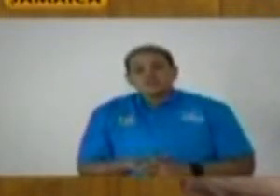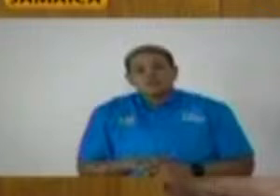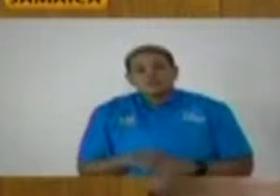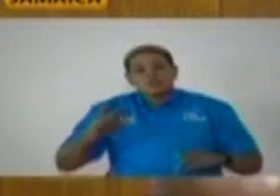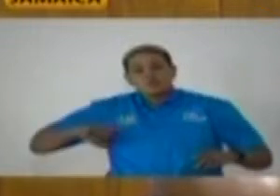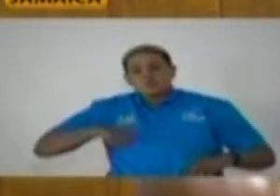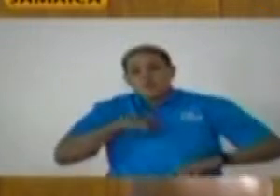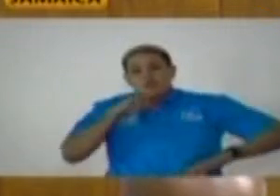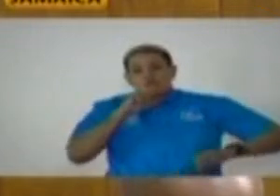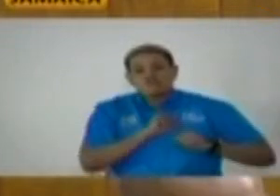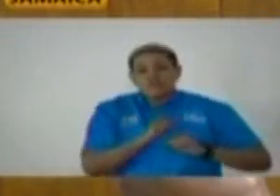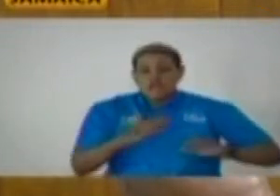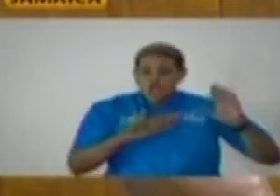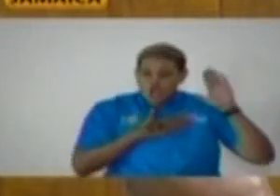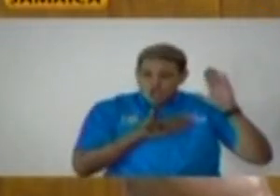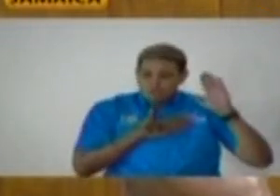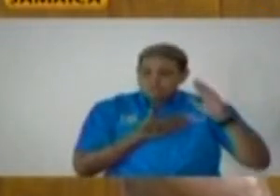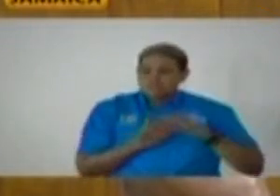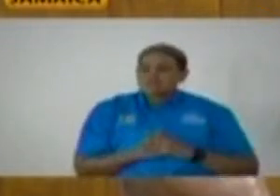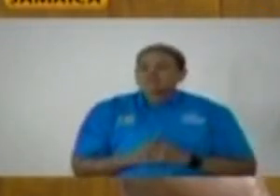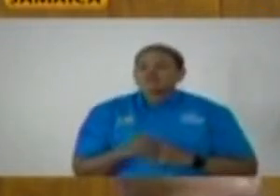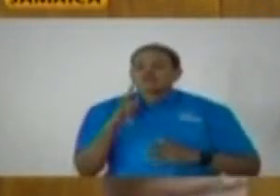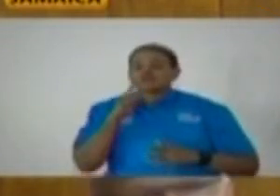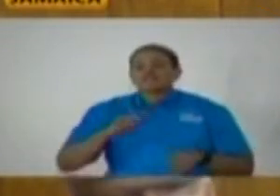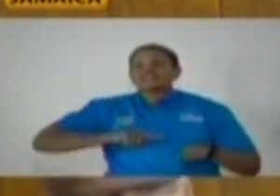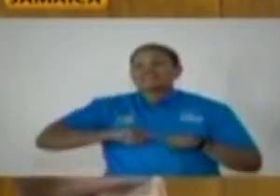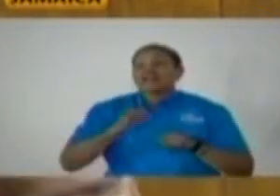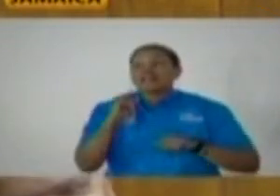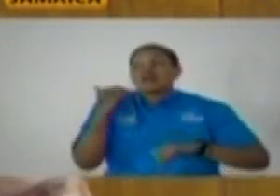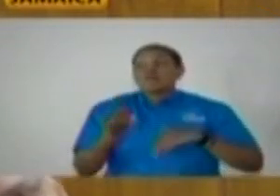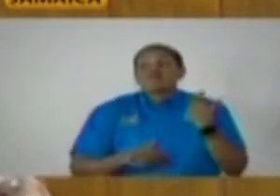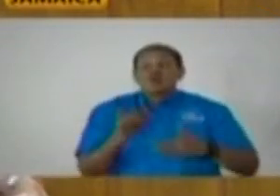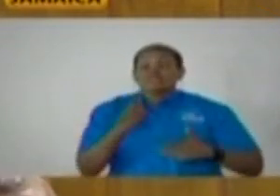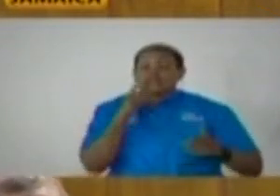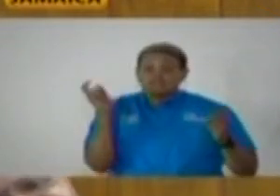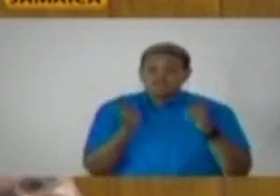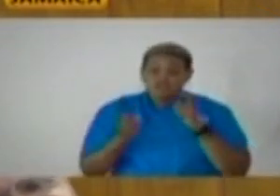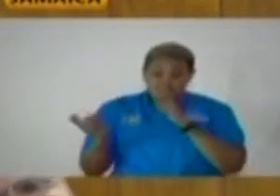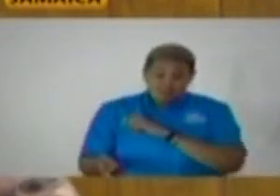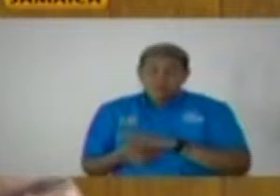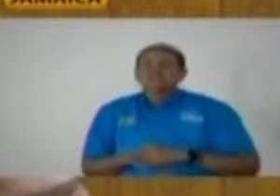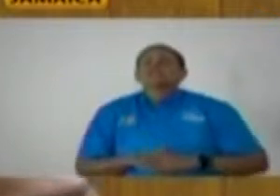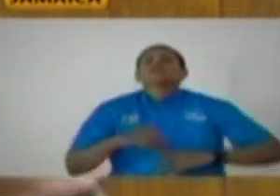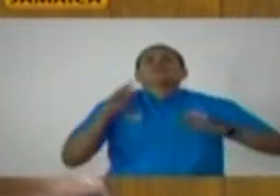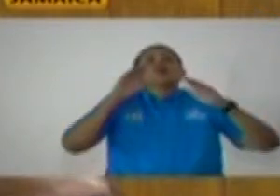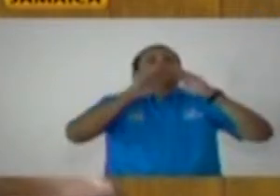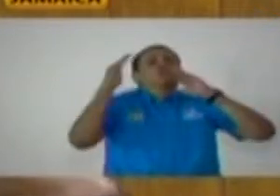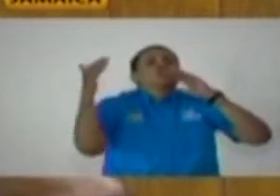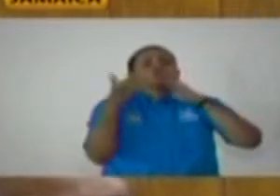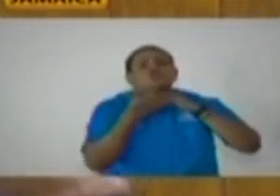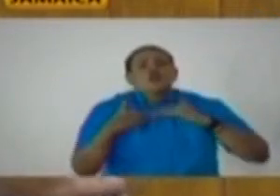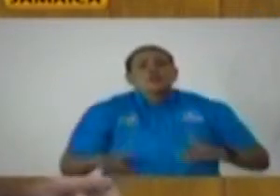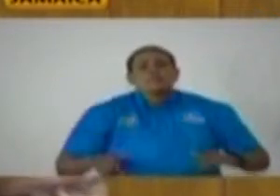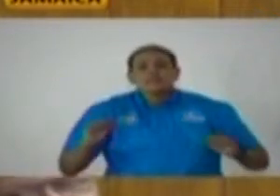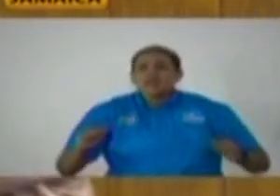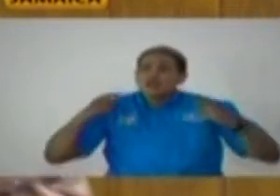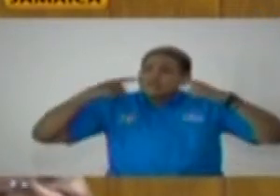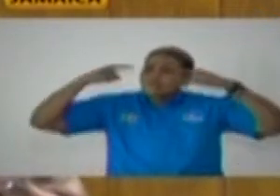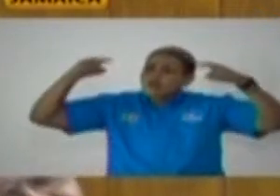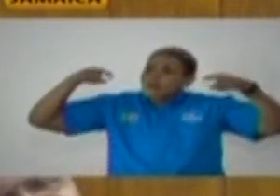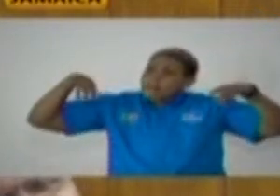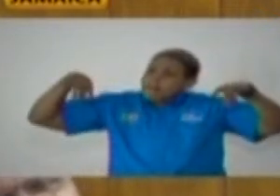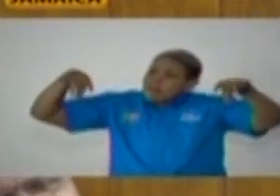We are committed to beginning that process of transformation so that Jamaica can achieve its